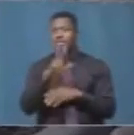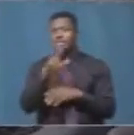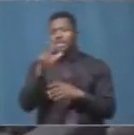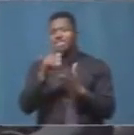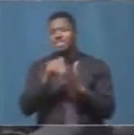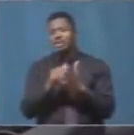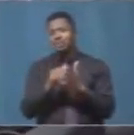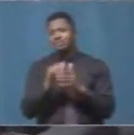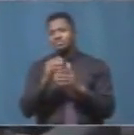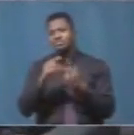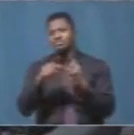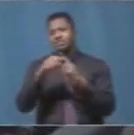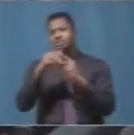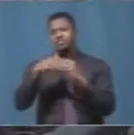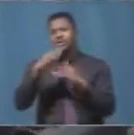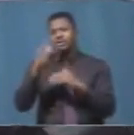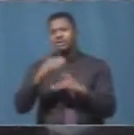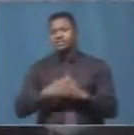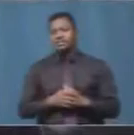3,000 something plus.